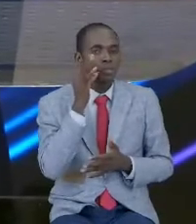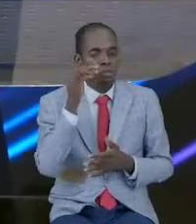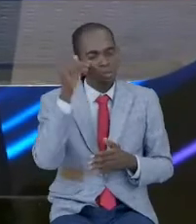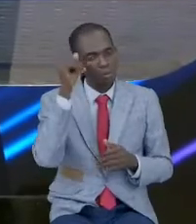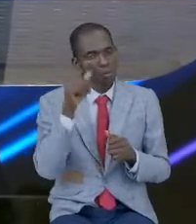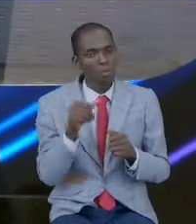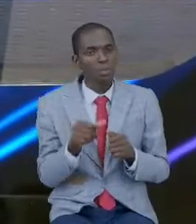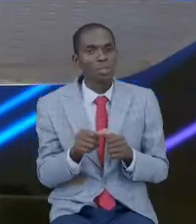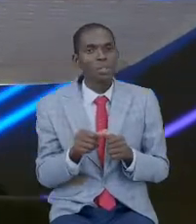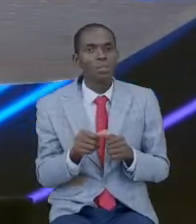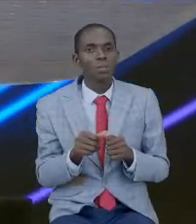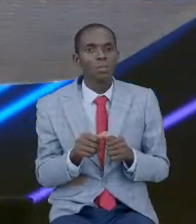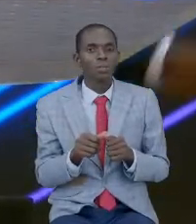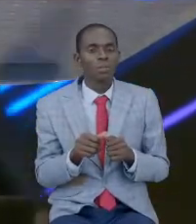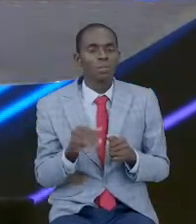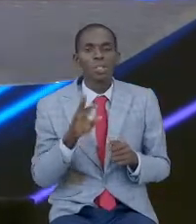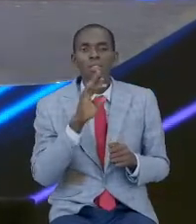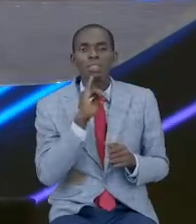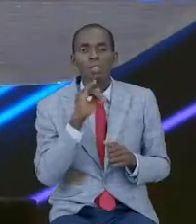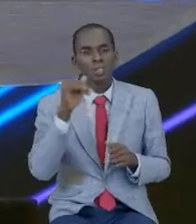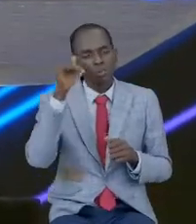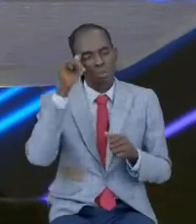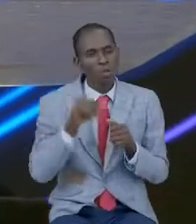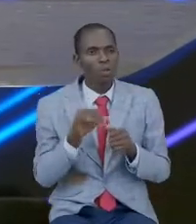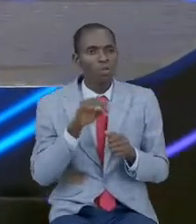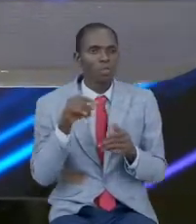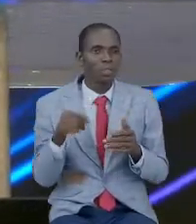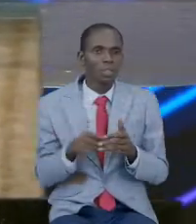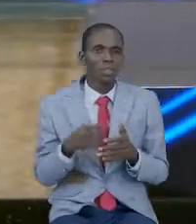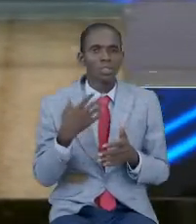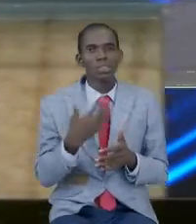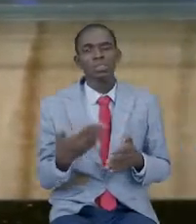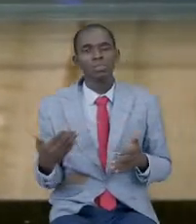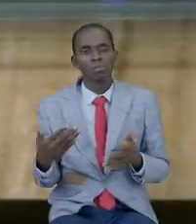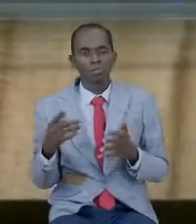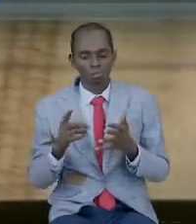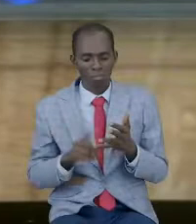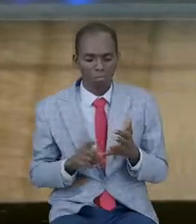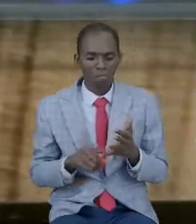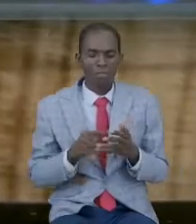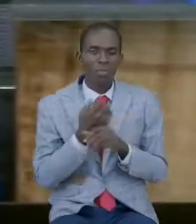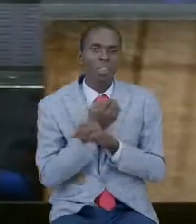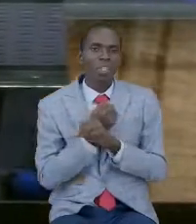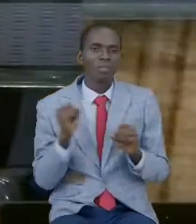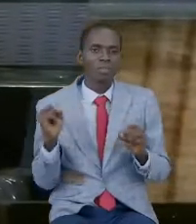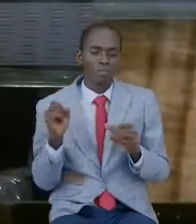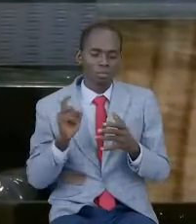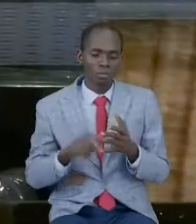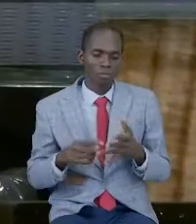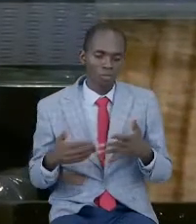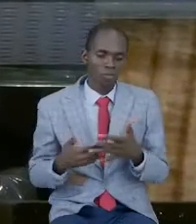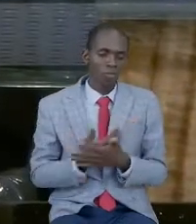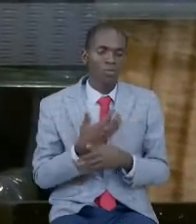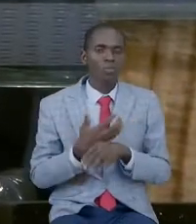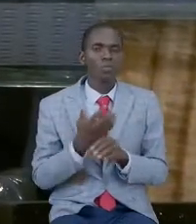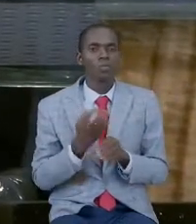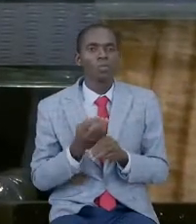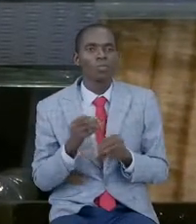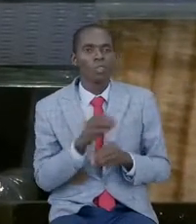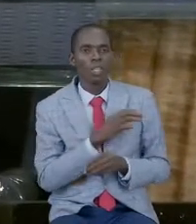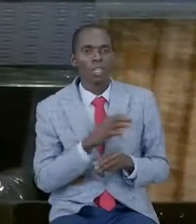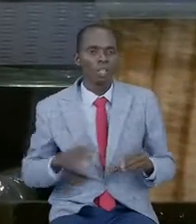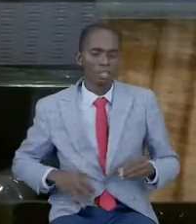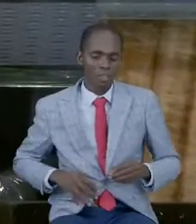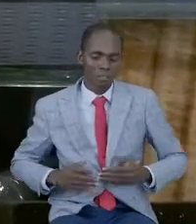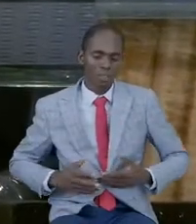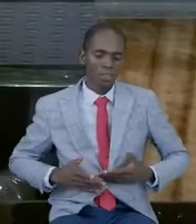these things, salvation, new creature in Christ, living